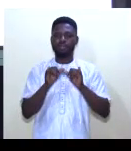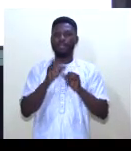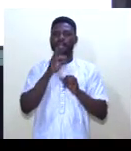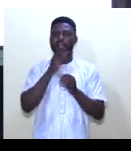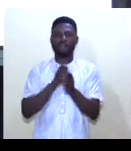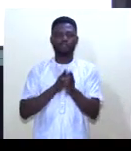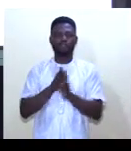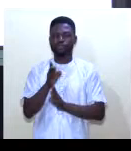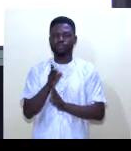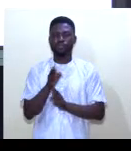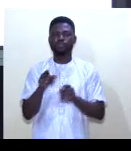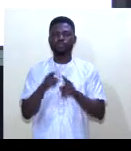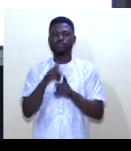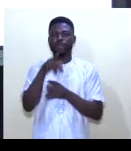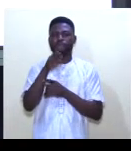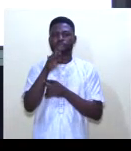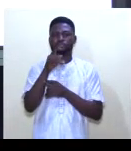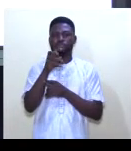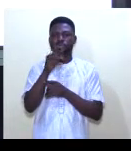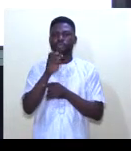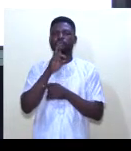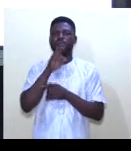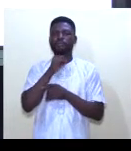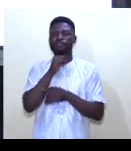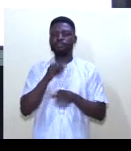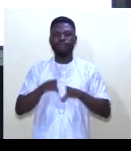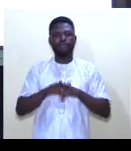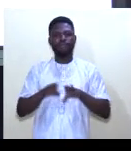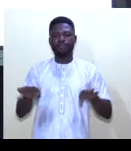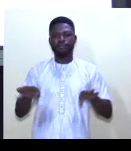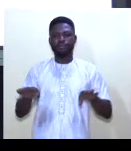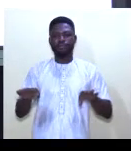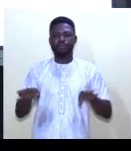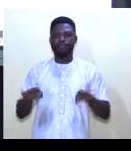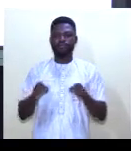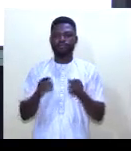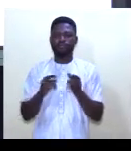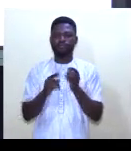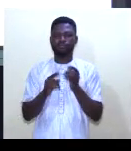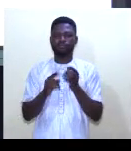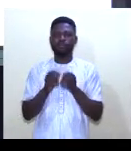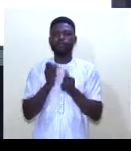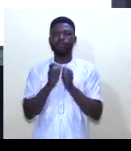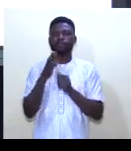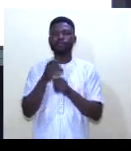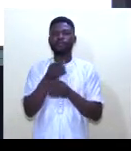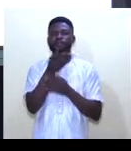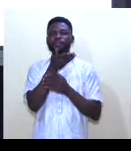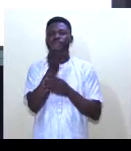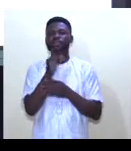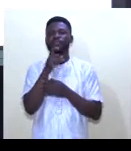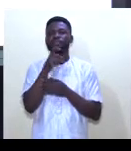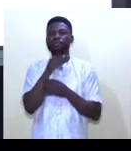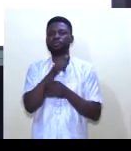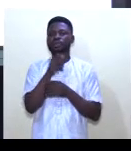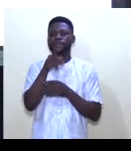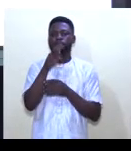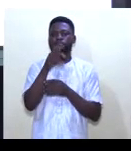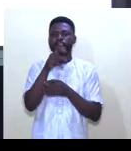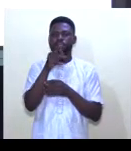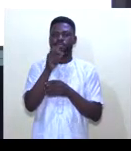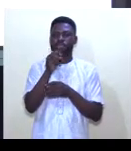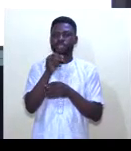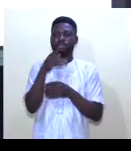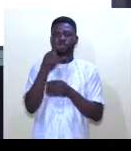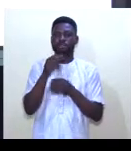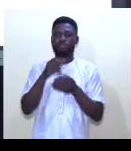sides are straight. So prisms are not flat. Let's move on. Which of these is not a prism?